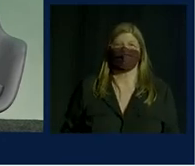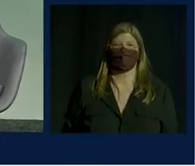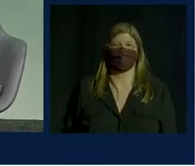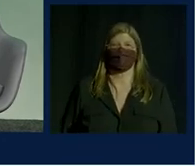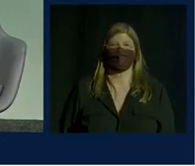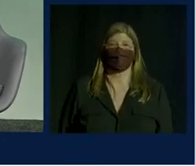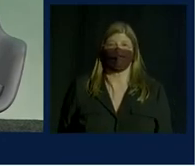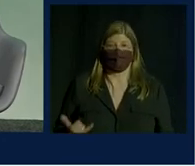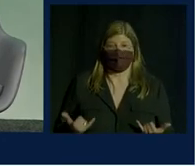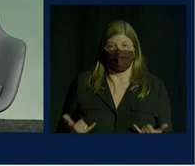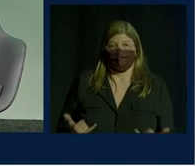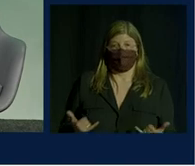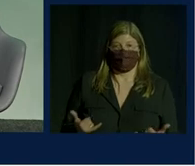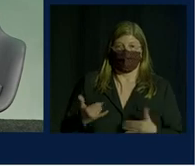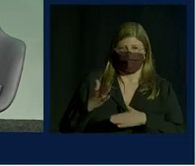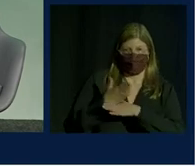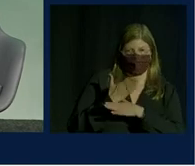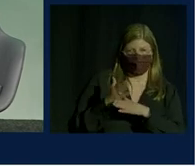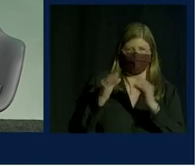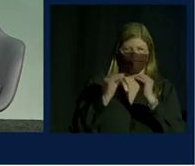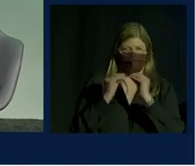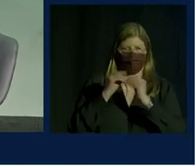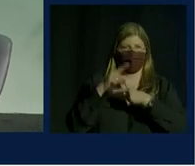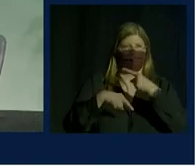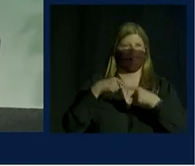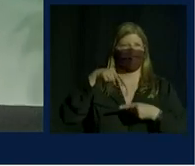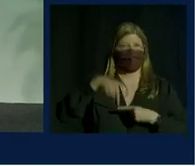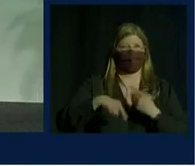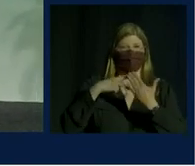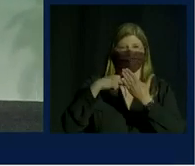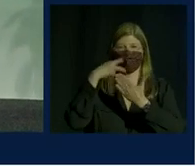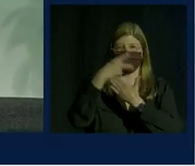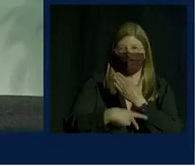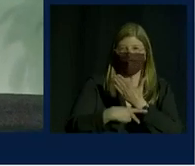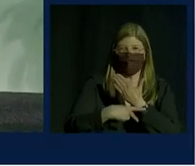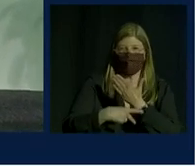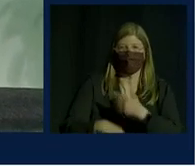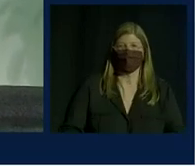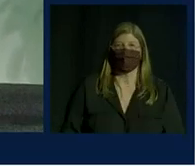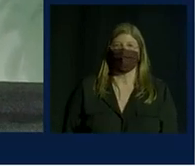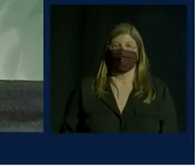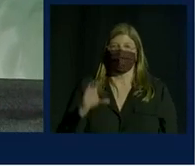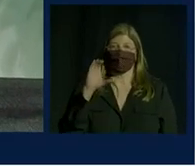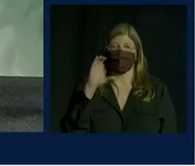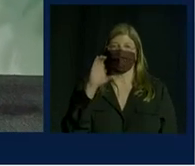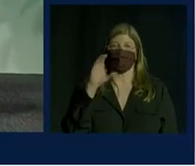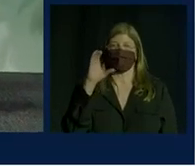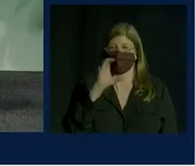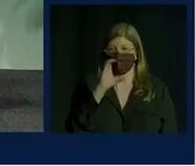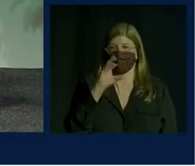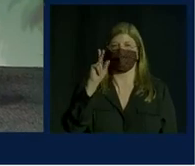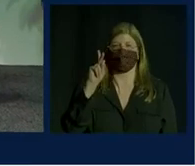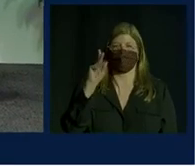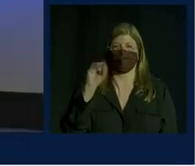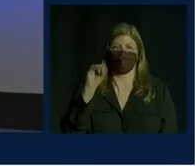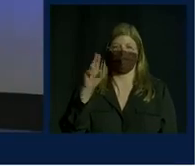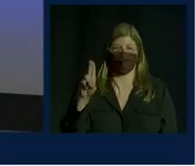program, please welcome Sekou Mapp, Landed's DC Regional Manager, to the stage.